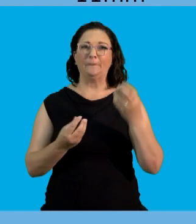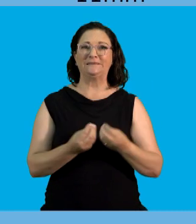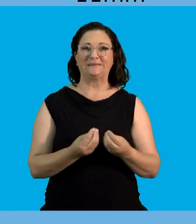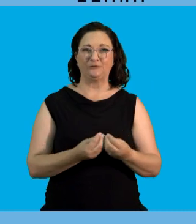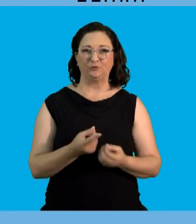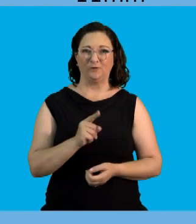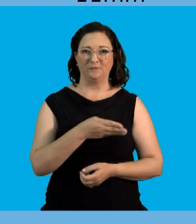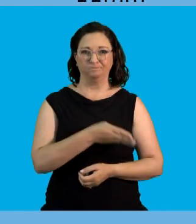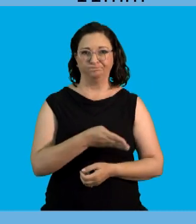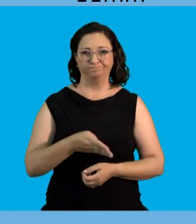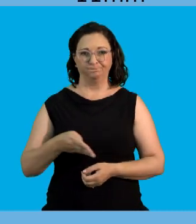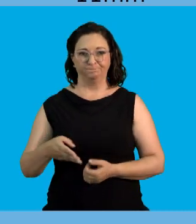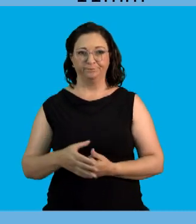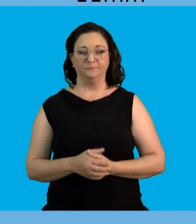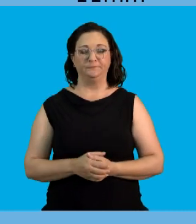material.